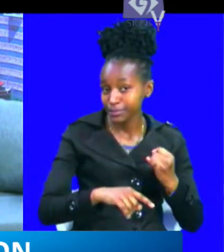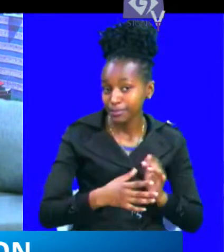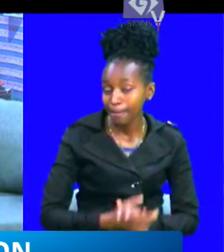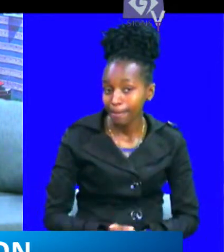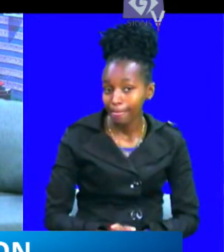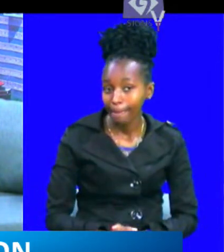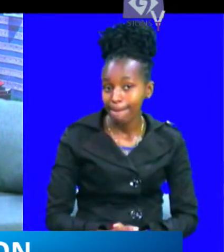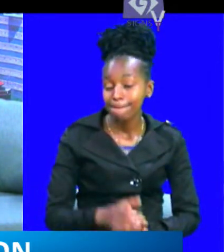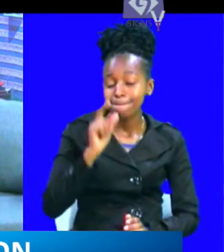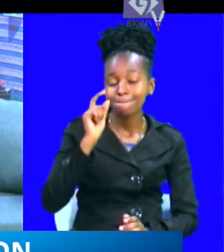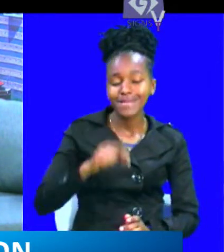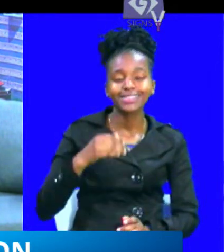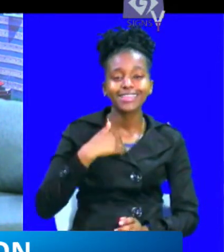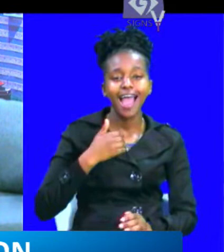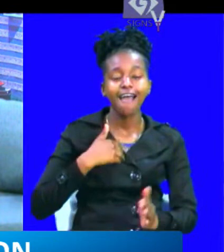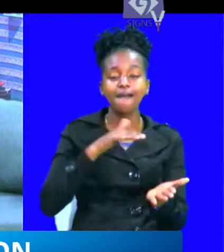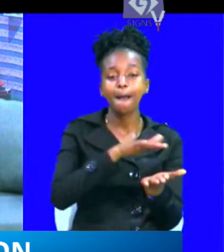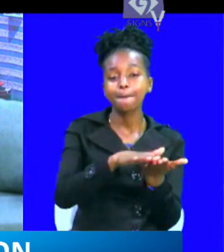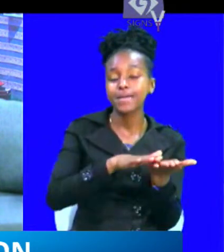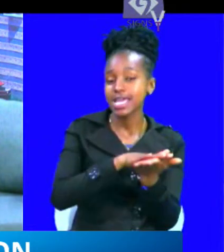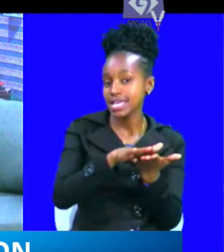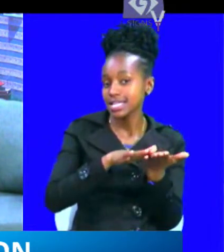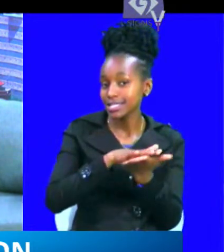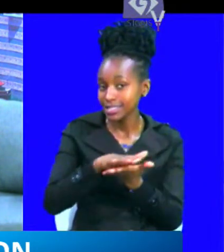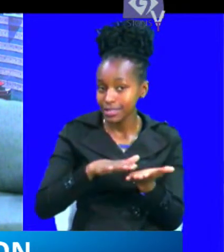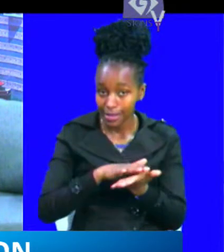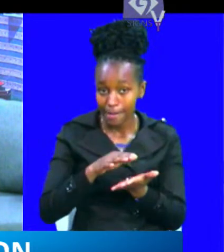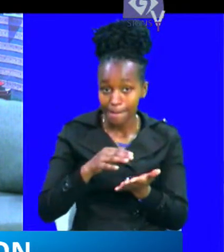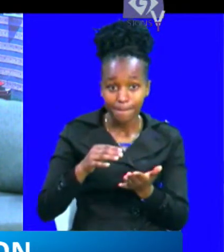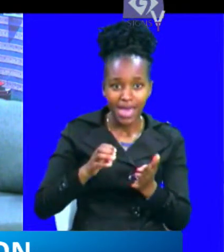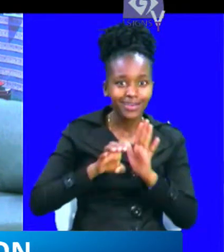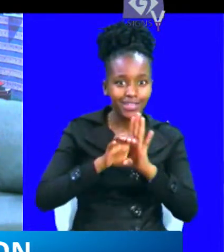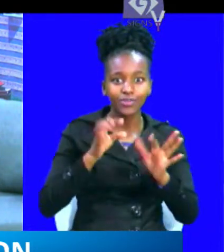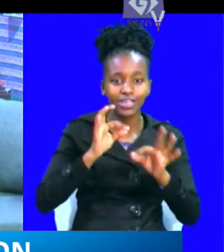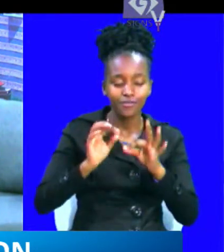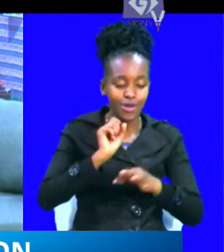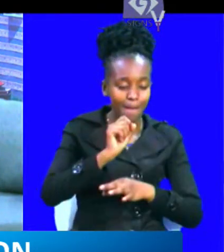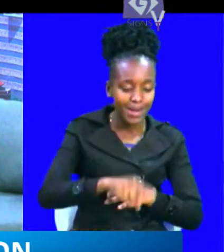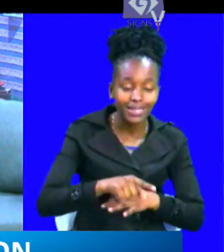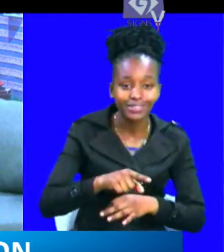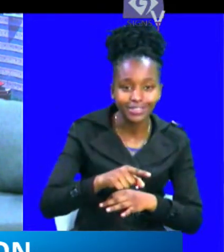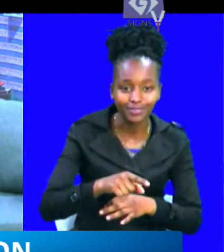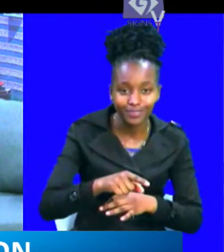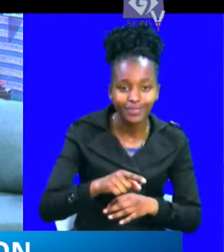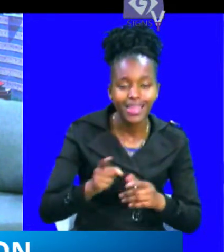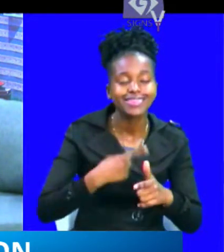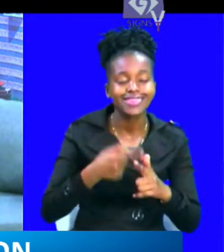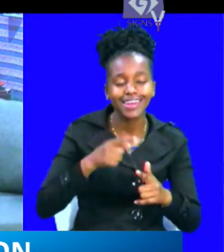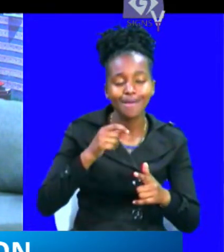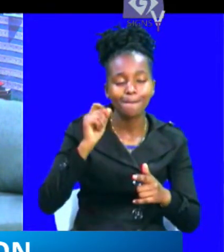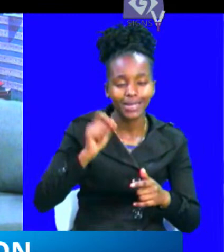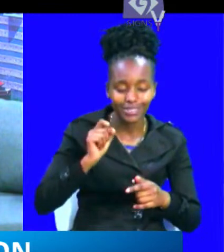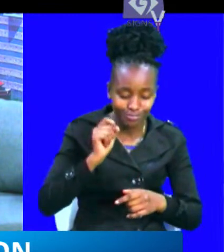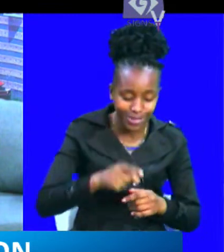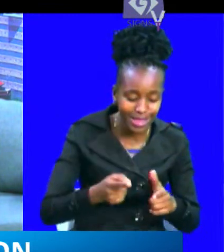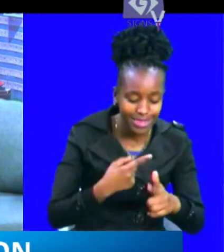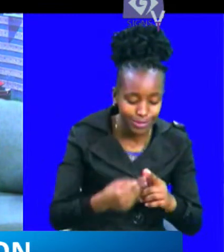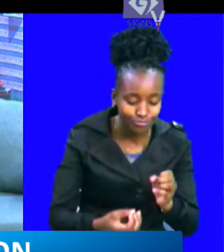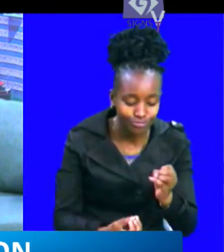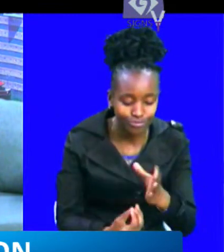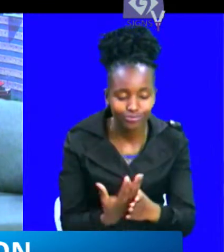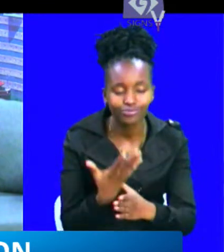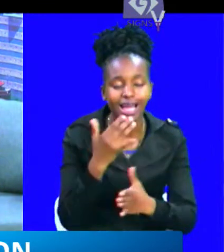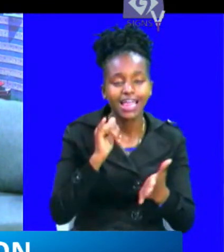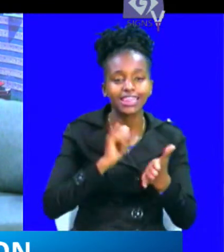you have to have a base. You know, even a seed has to be planted on a Somewhere, ground yeah. so that it can grow. So that's what